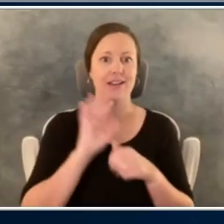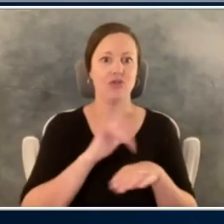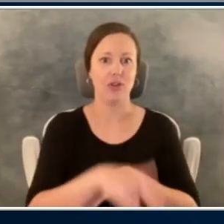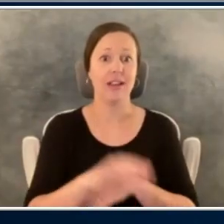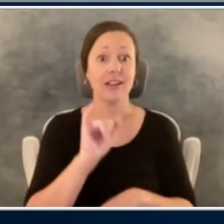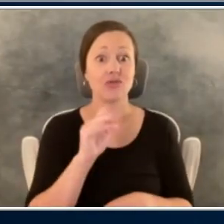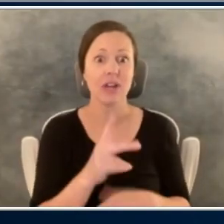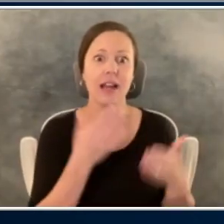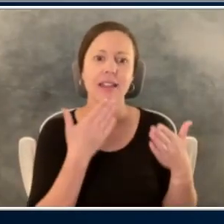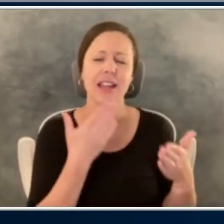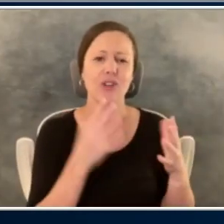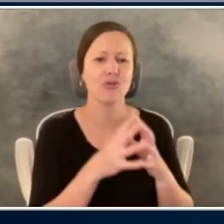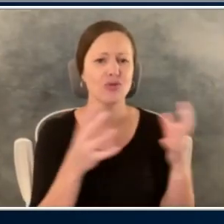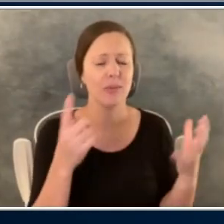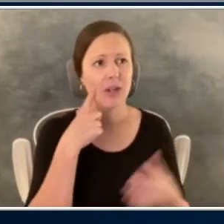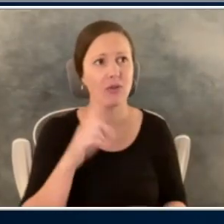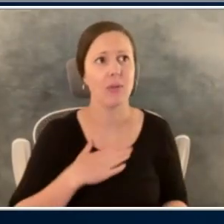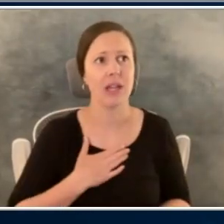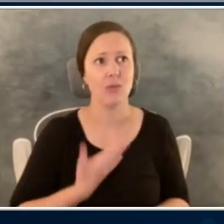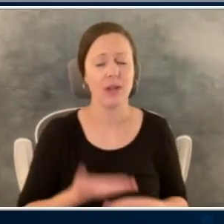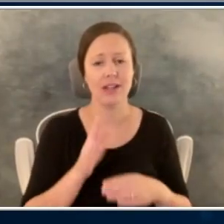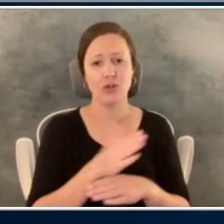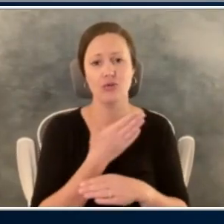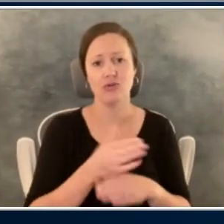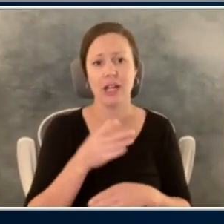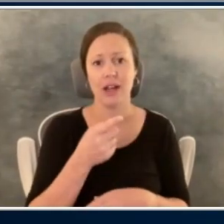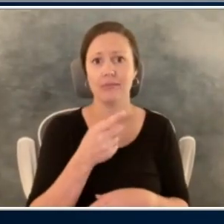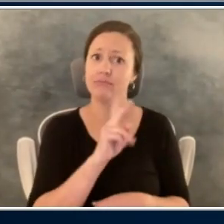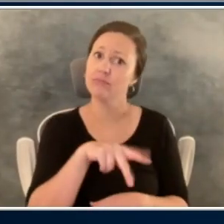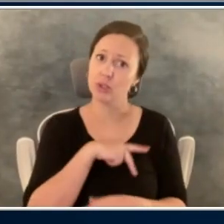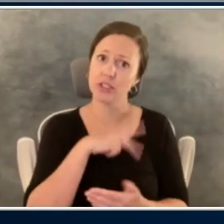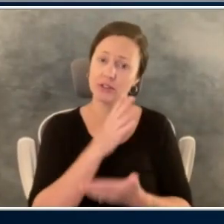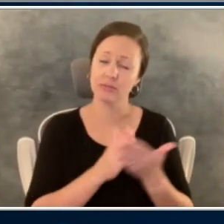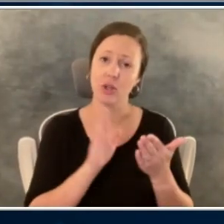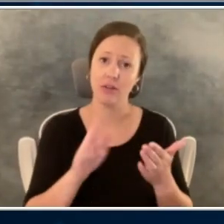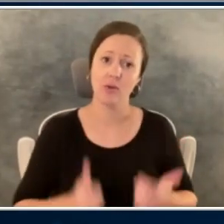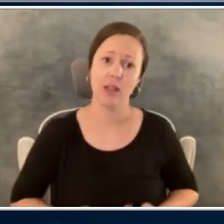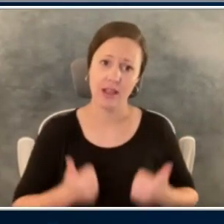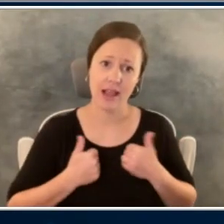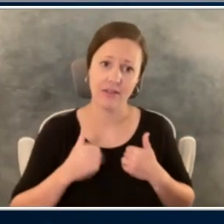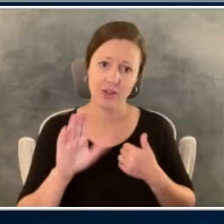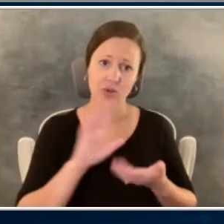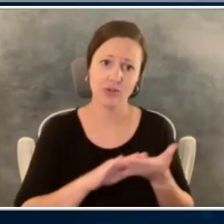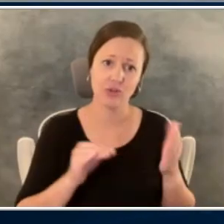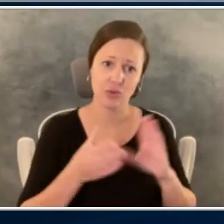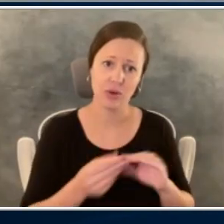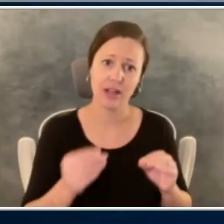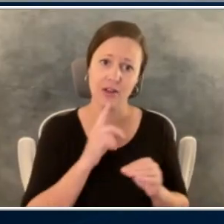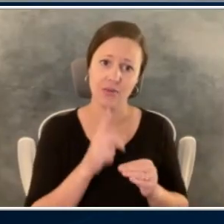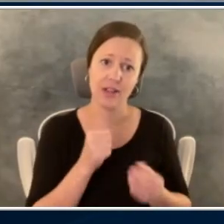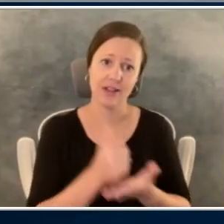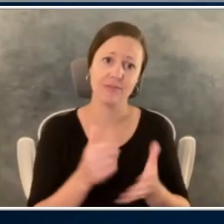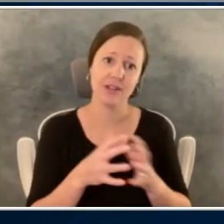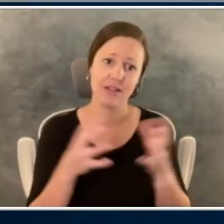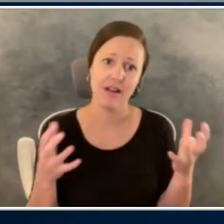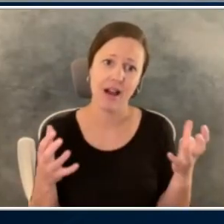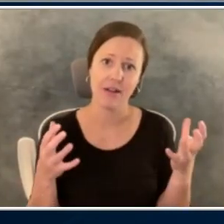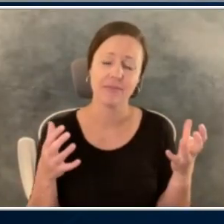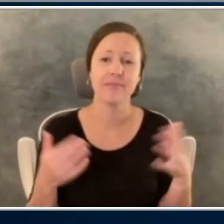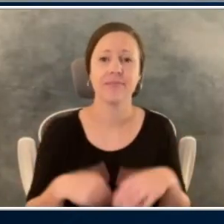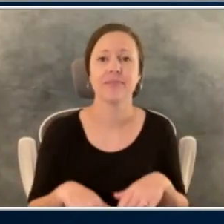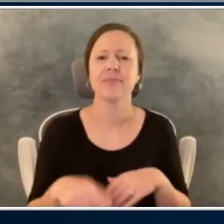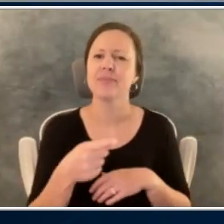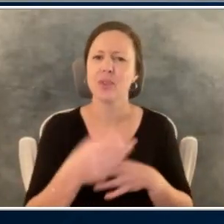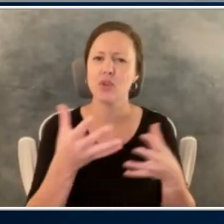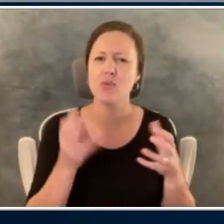being willing to share this personal part of your life and your story. That makes a big, big difference. What's the big takeaway from your story? What do you